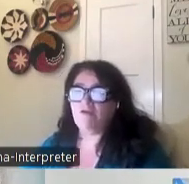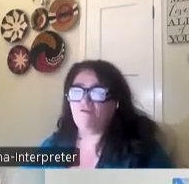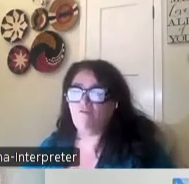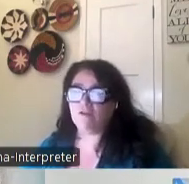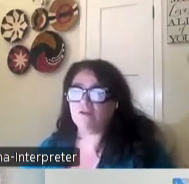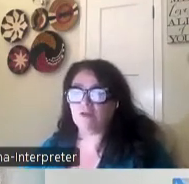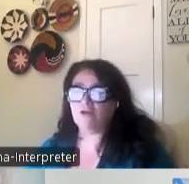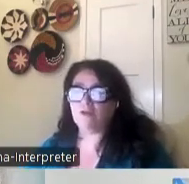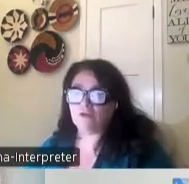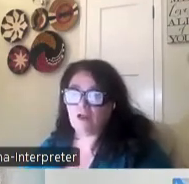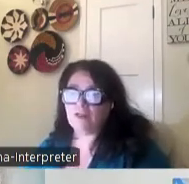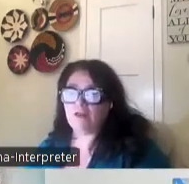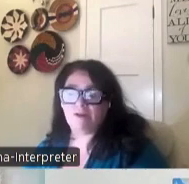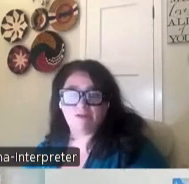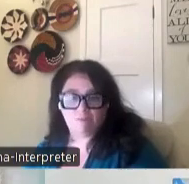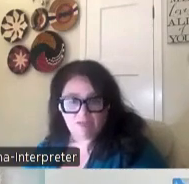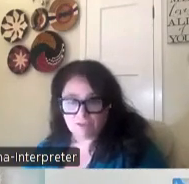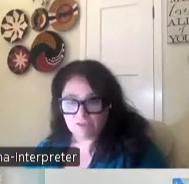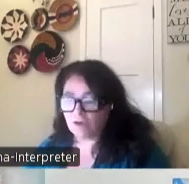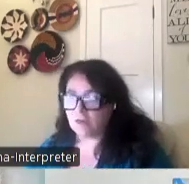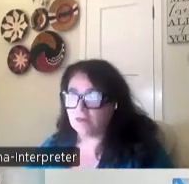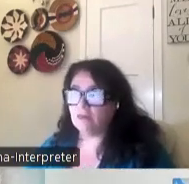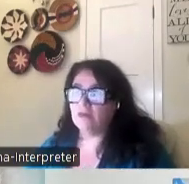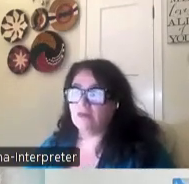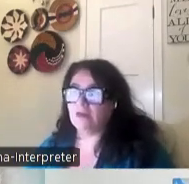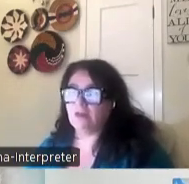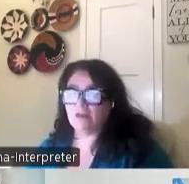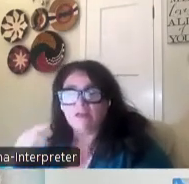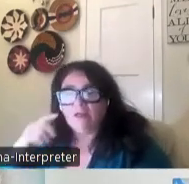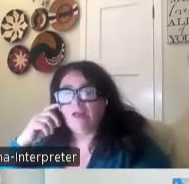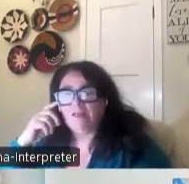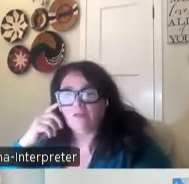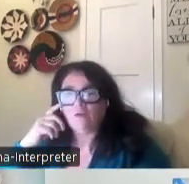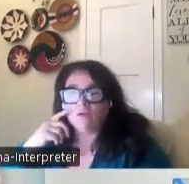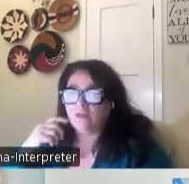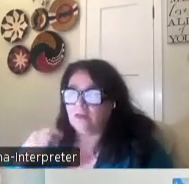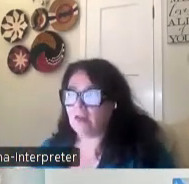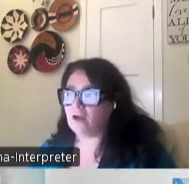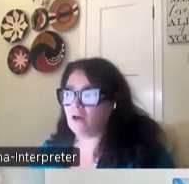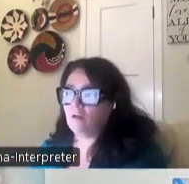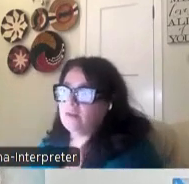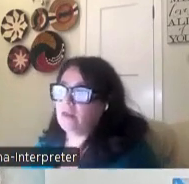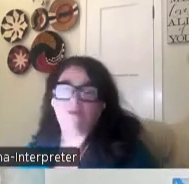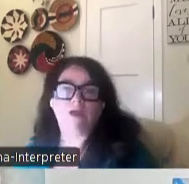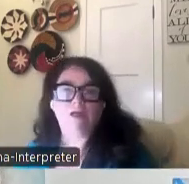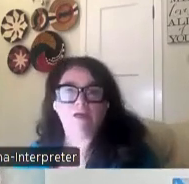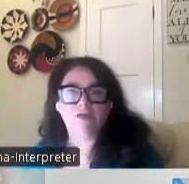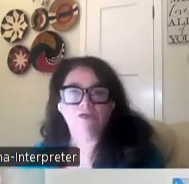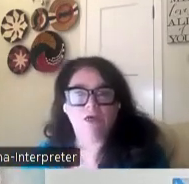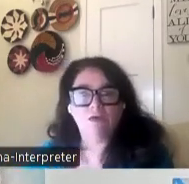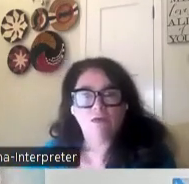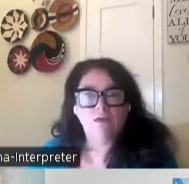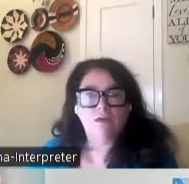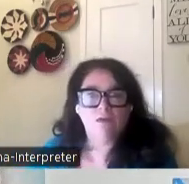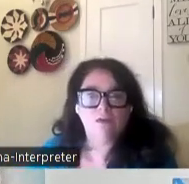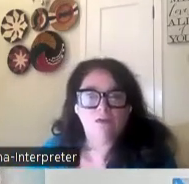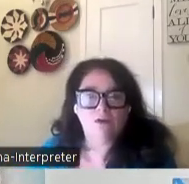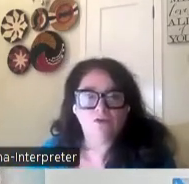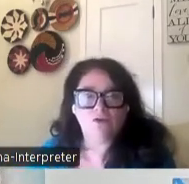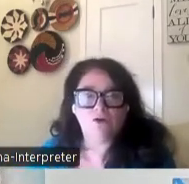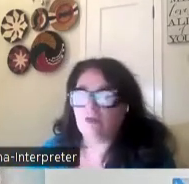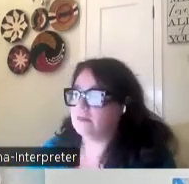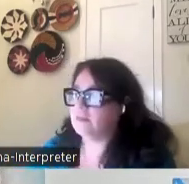as illustrated in this animation on the left here, characterized by a pronounced wet season in winter